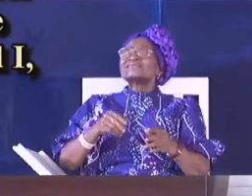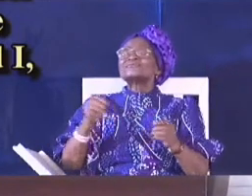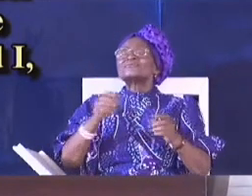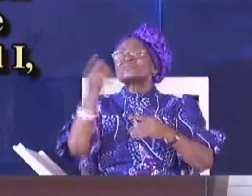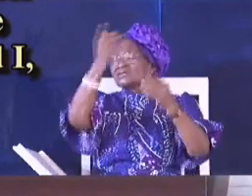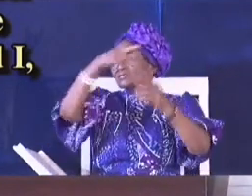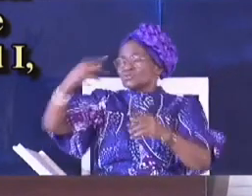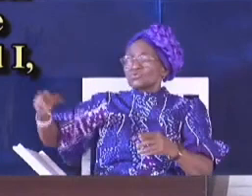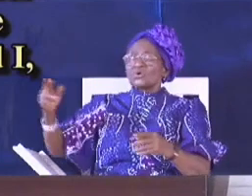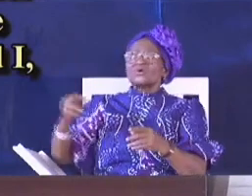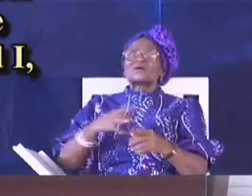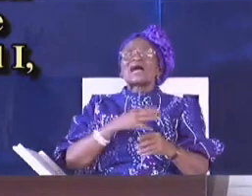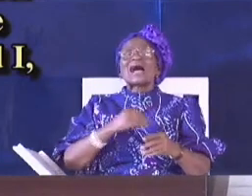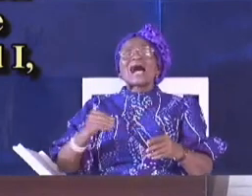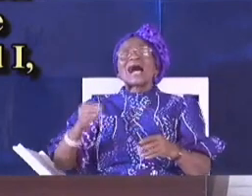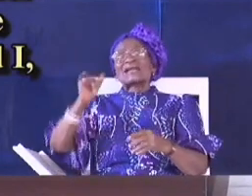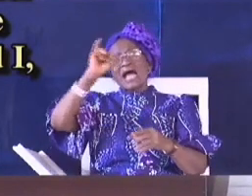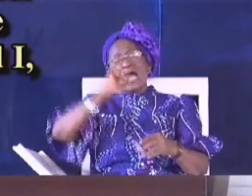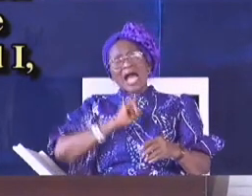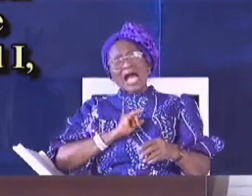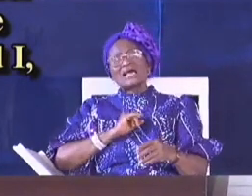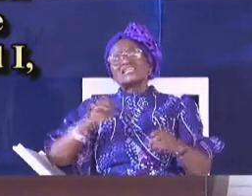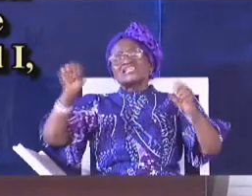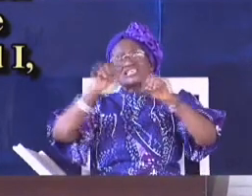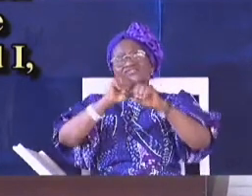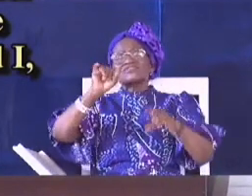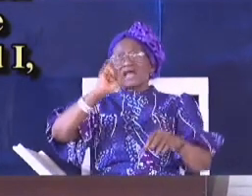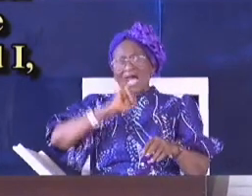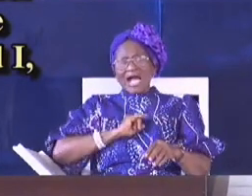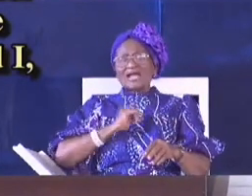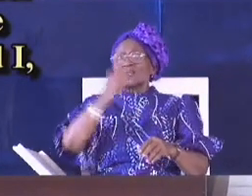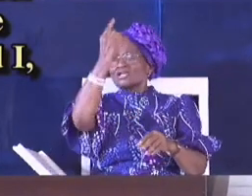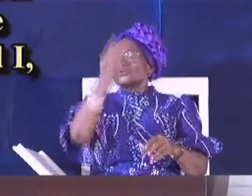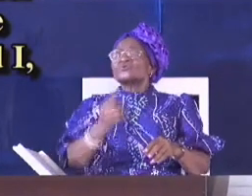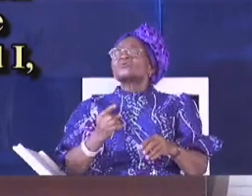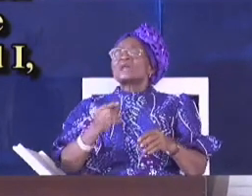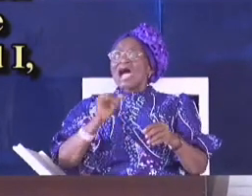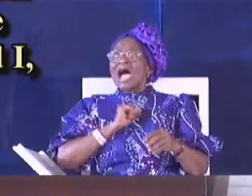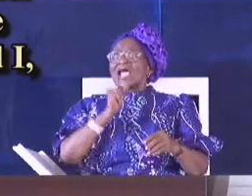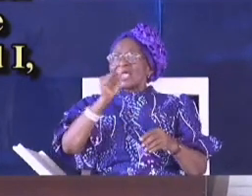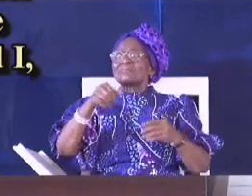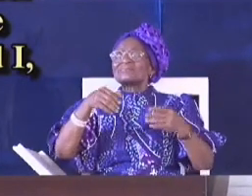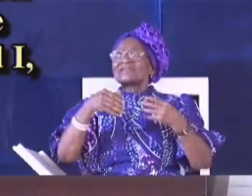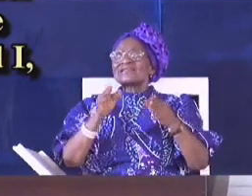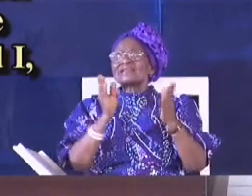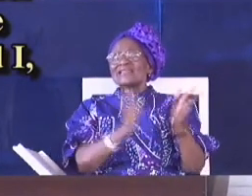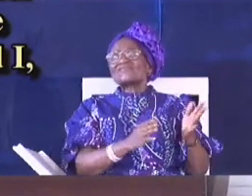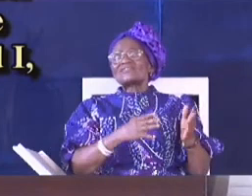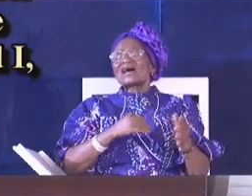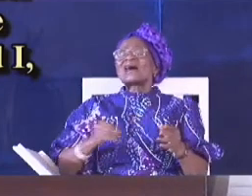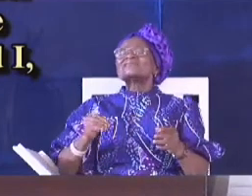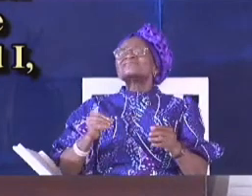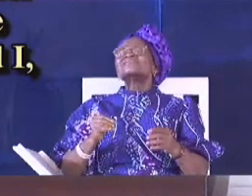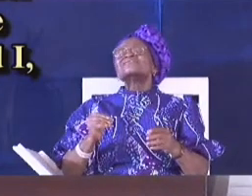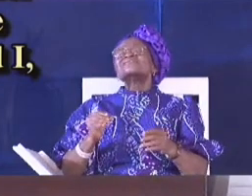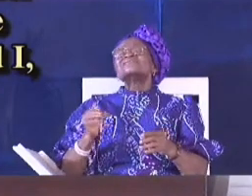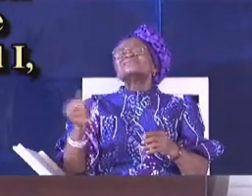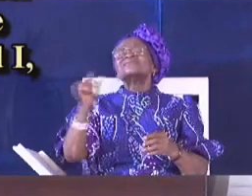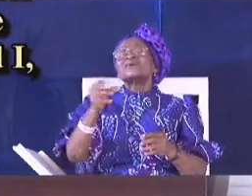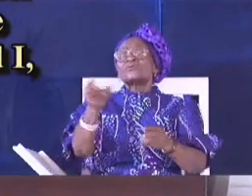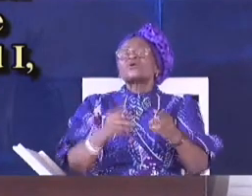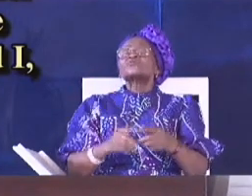sword. And I, even I only am left, and they seek my life to take it